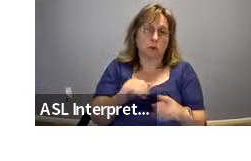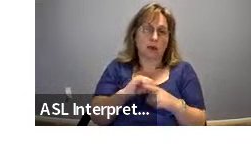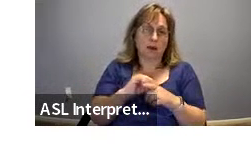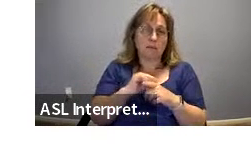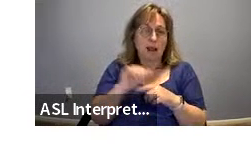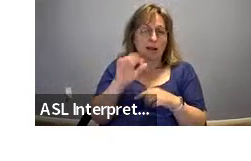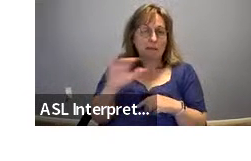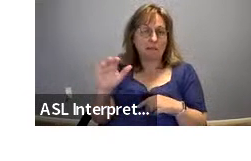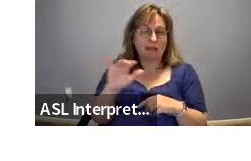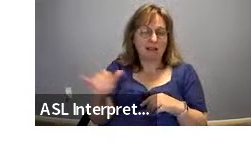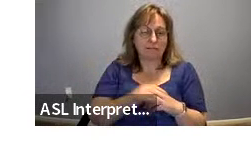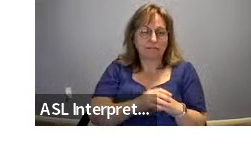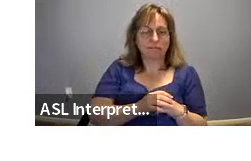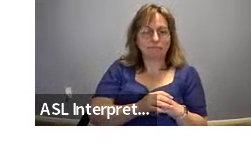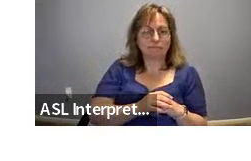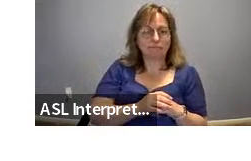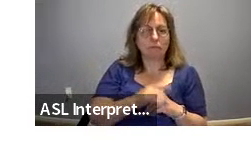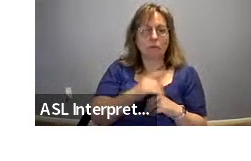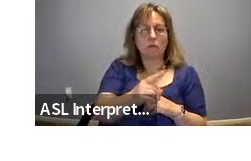Also, safeguarding devices.